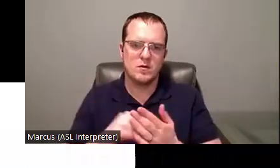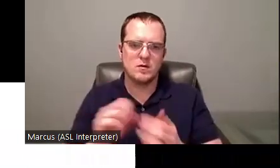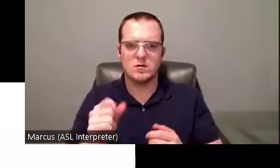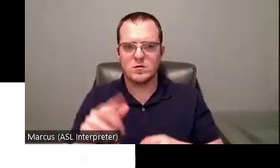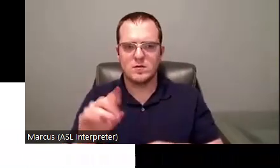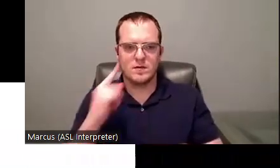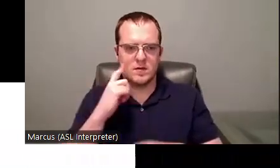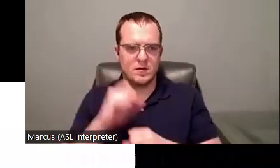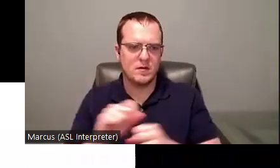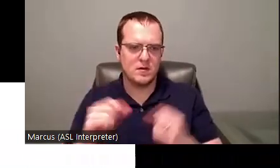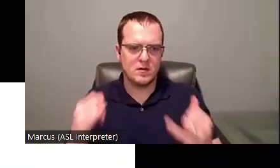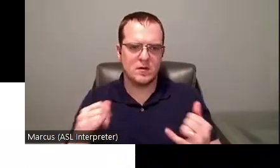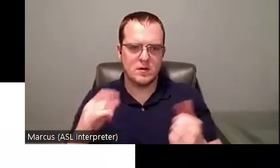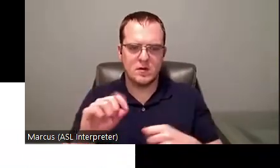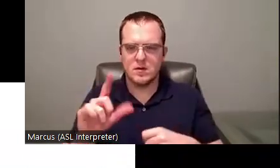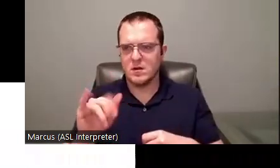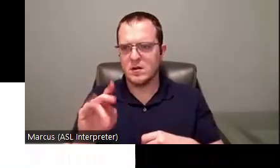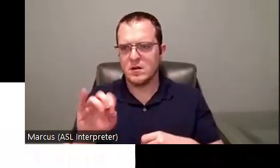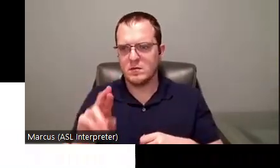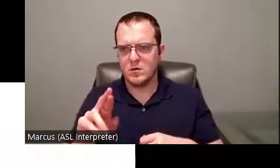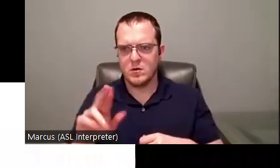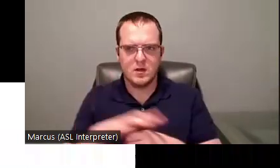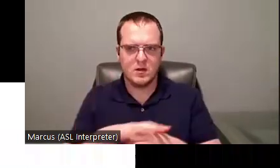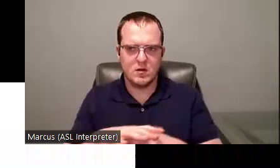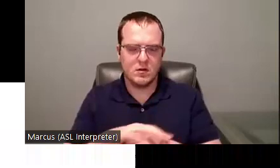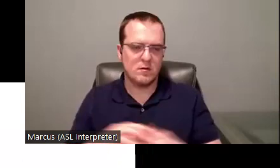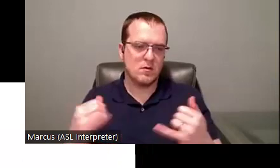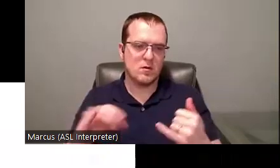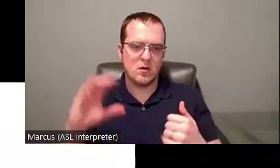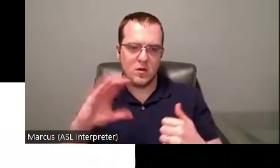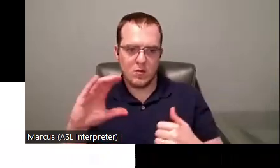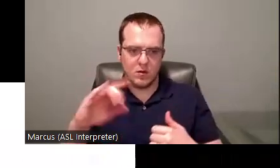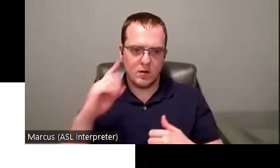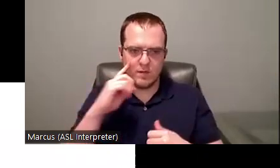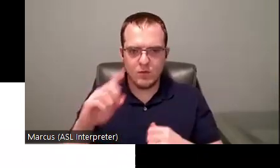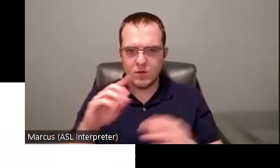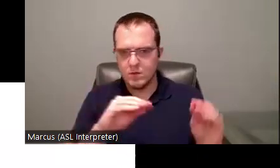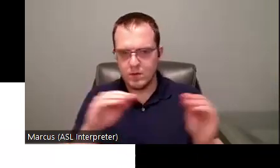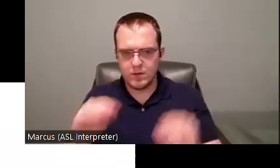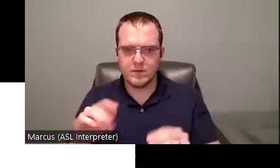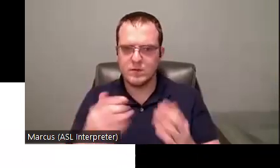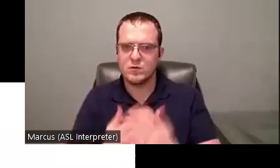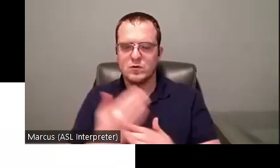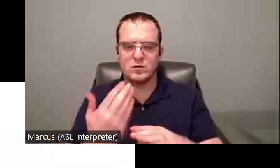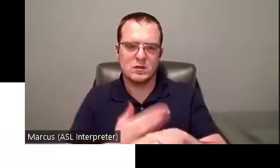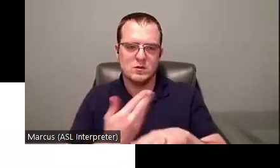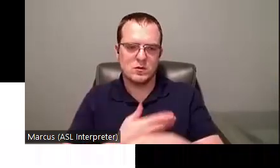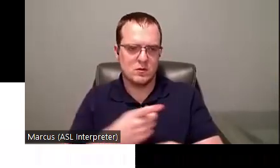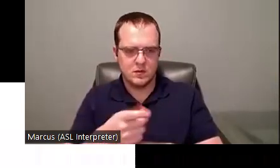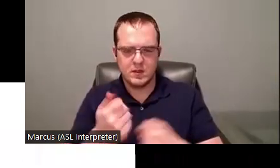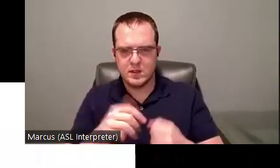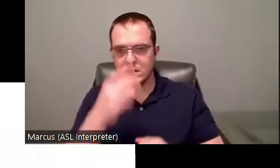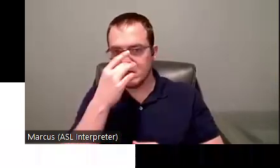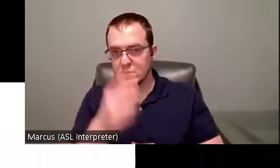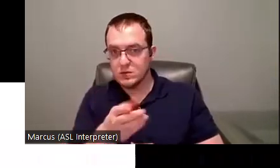space available within the Larmer neighborhood and is currently looking for tenants. This space is newly constructed. Anyone interested in